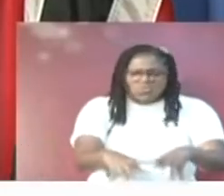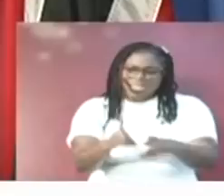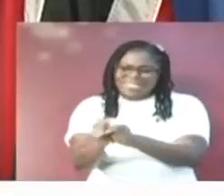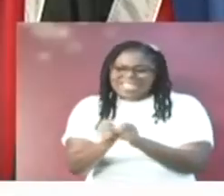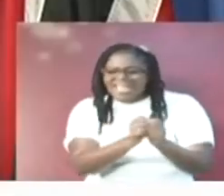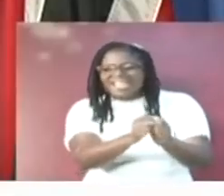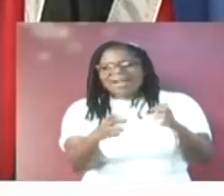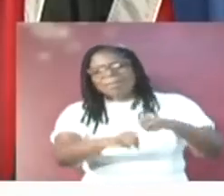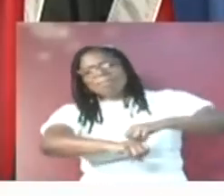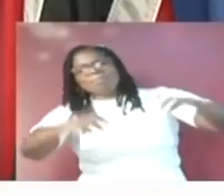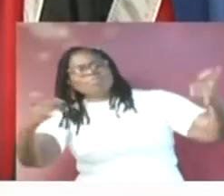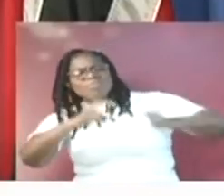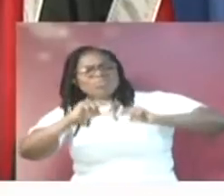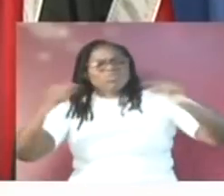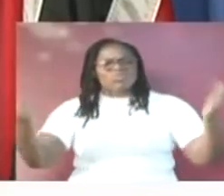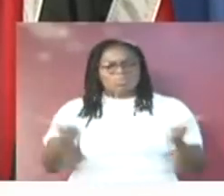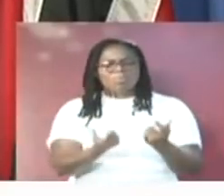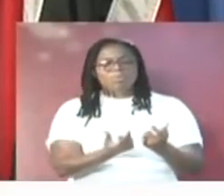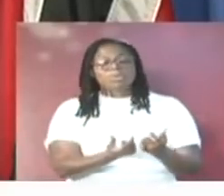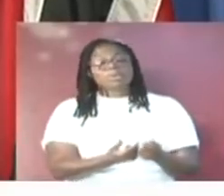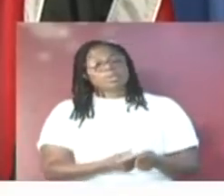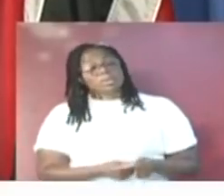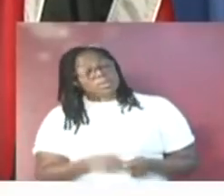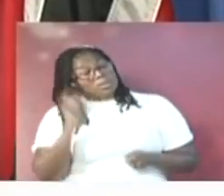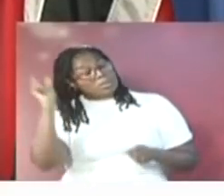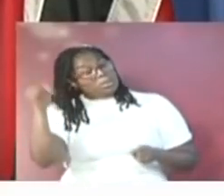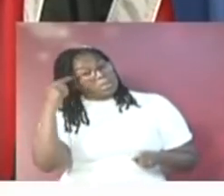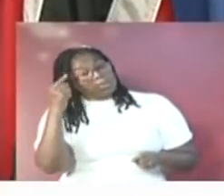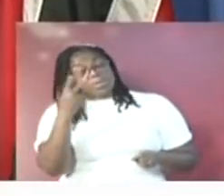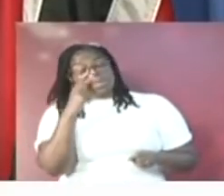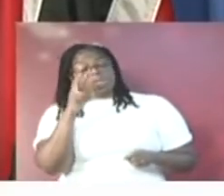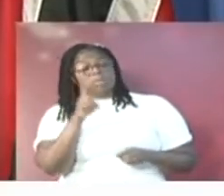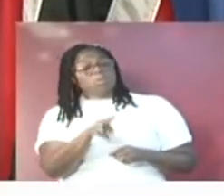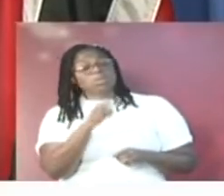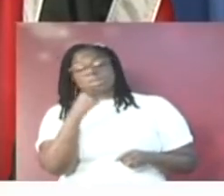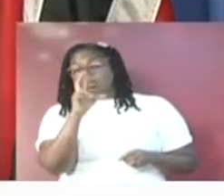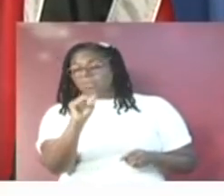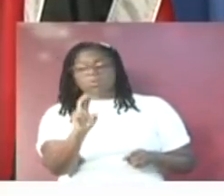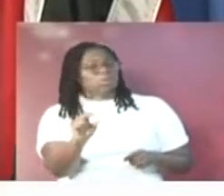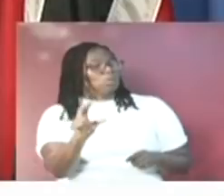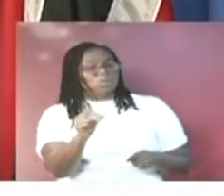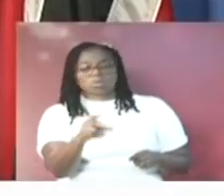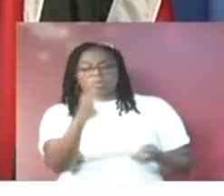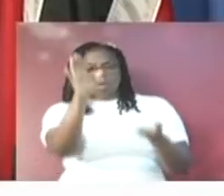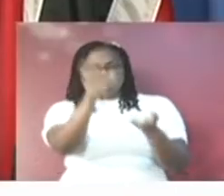the government has to see that as an area for restriction.